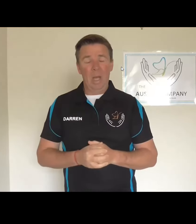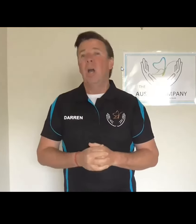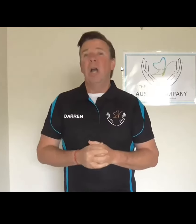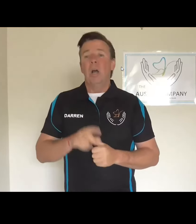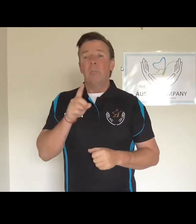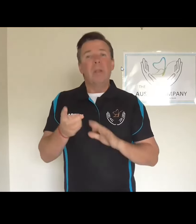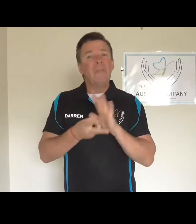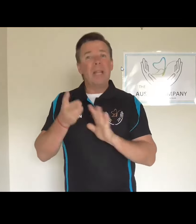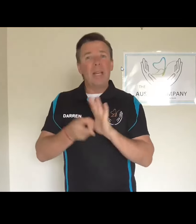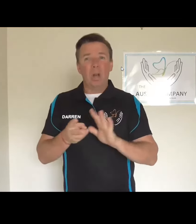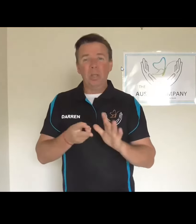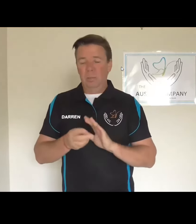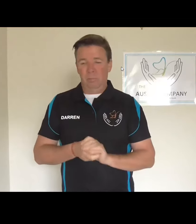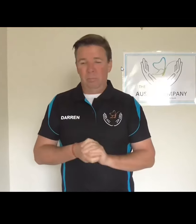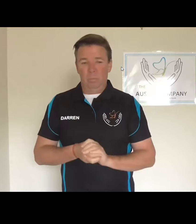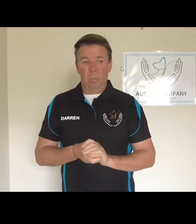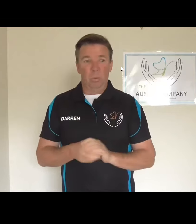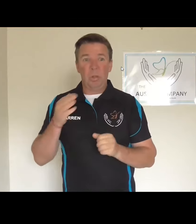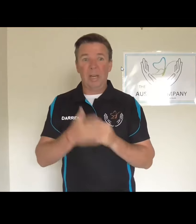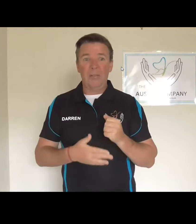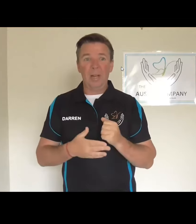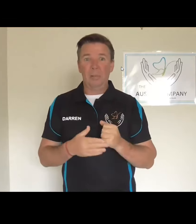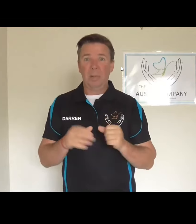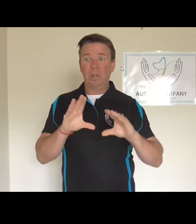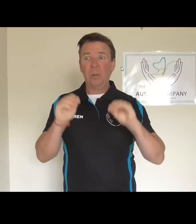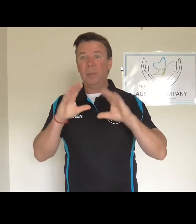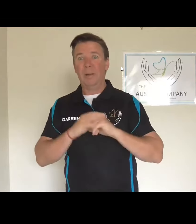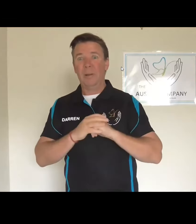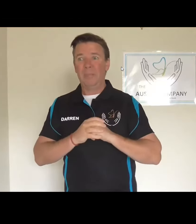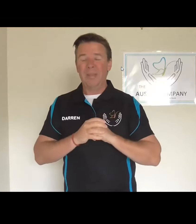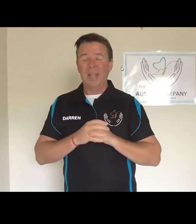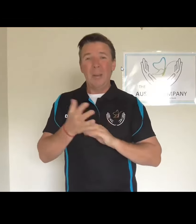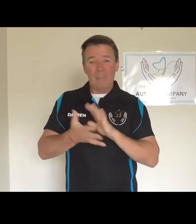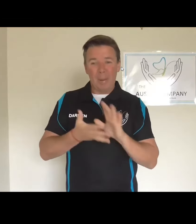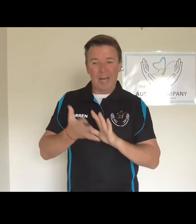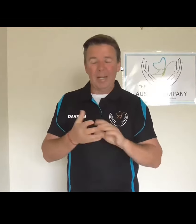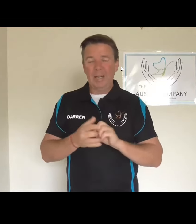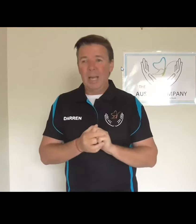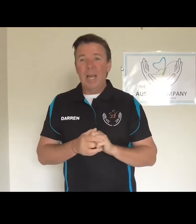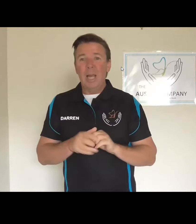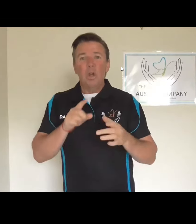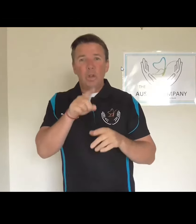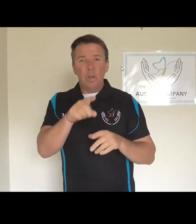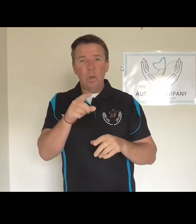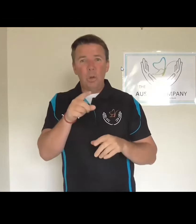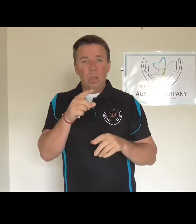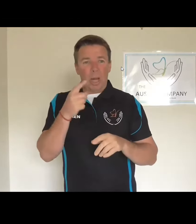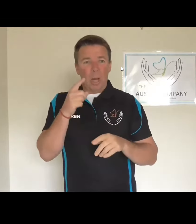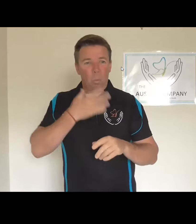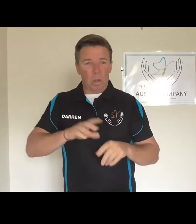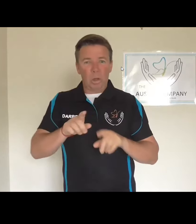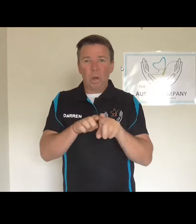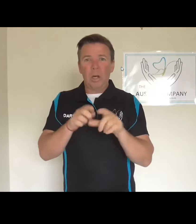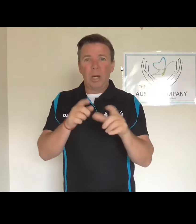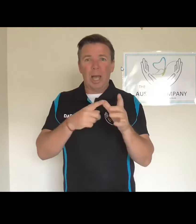The videos never stop, meaning you want to